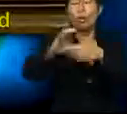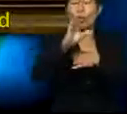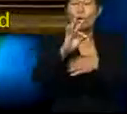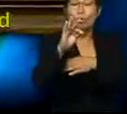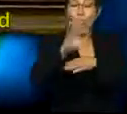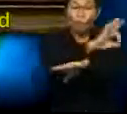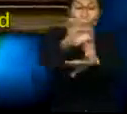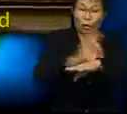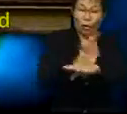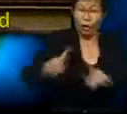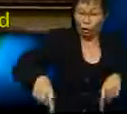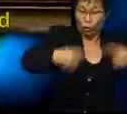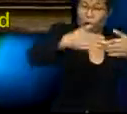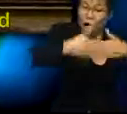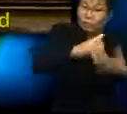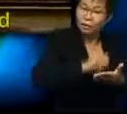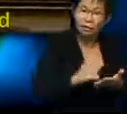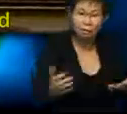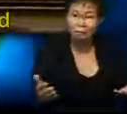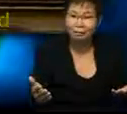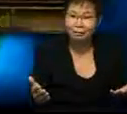And where does it go to after that?